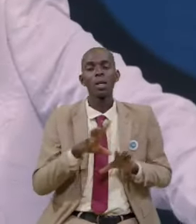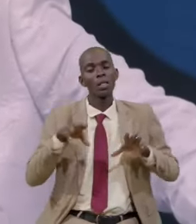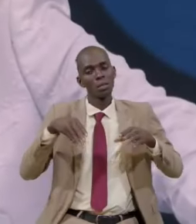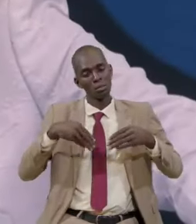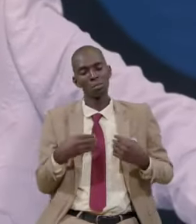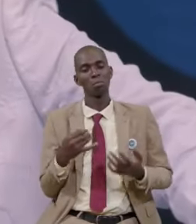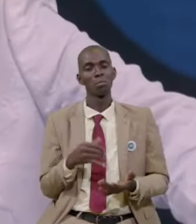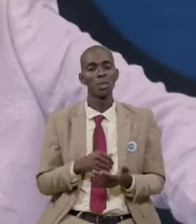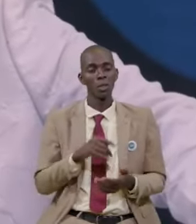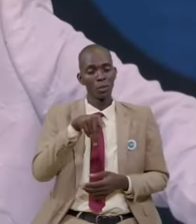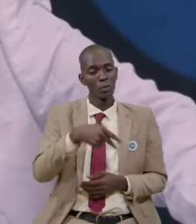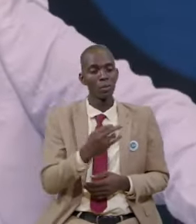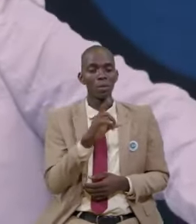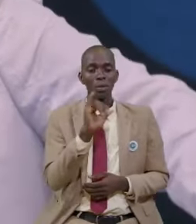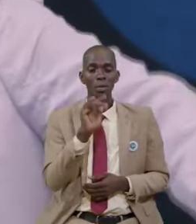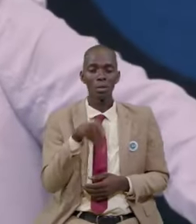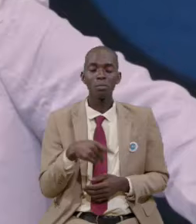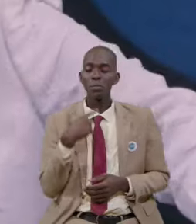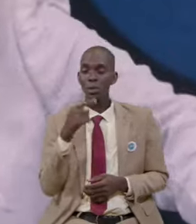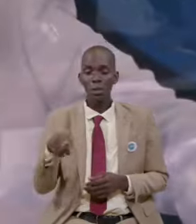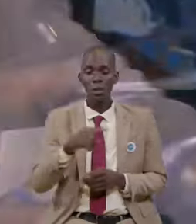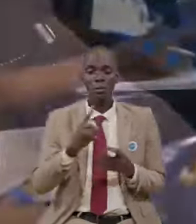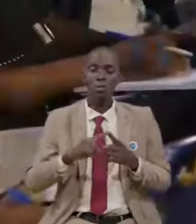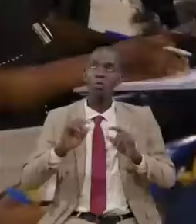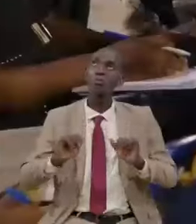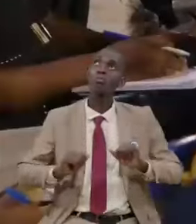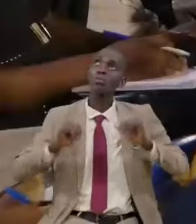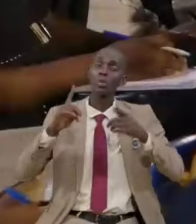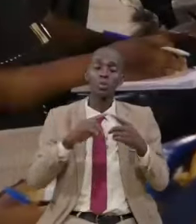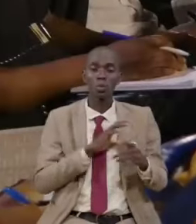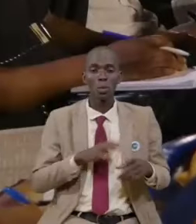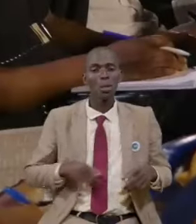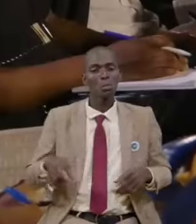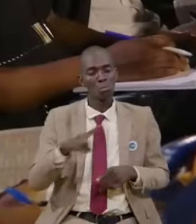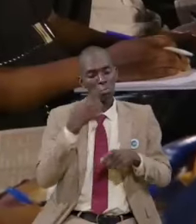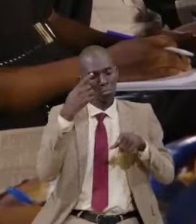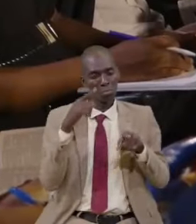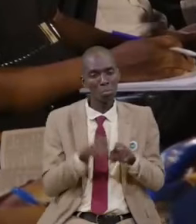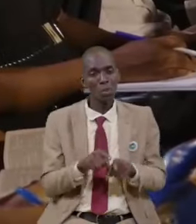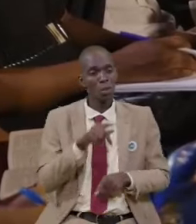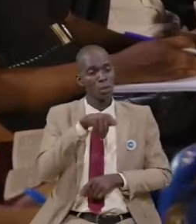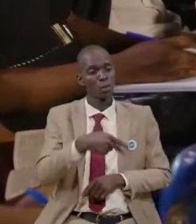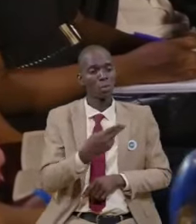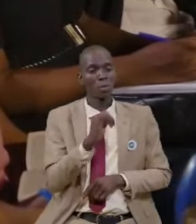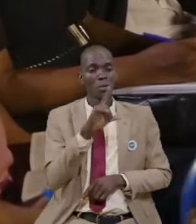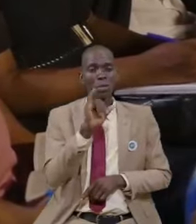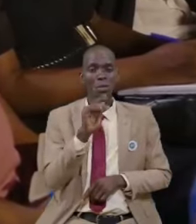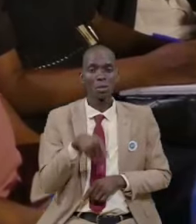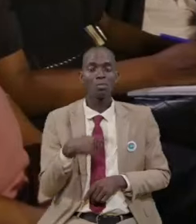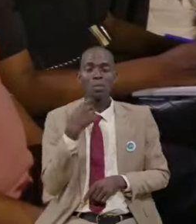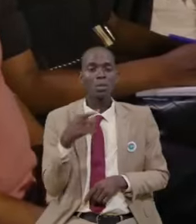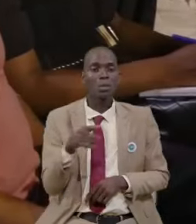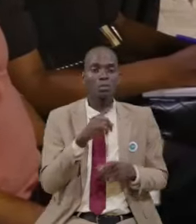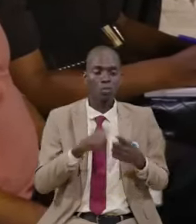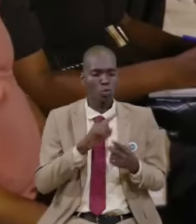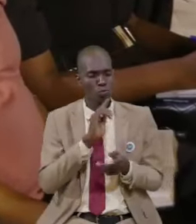to turn to the Lord and to return from their evil ways. And they gave heed with one